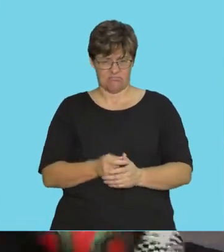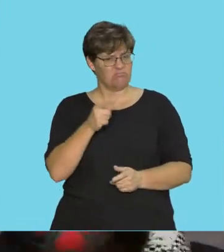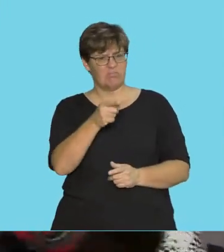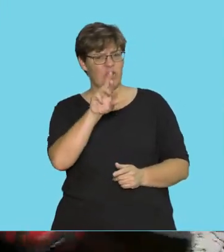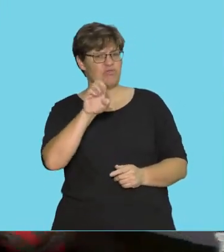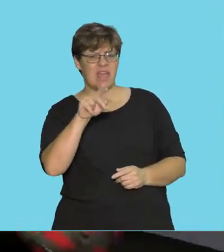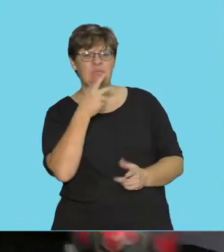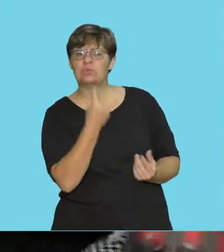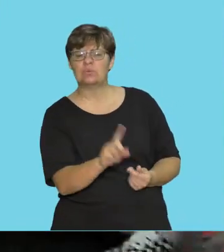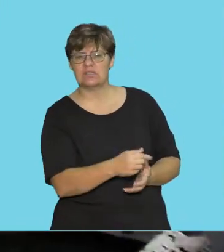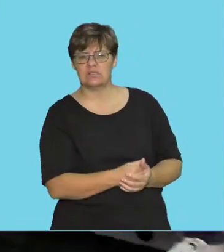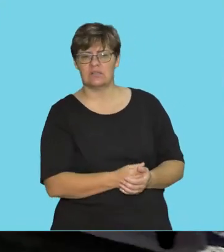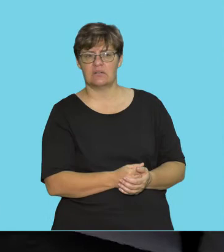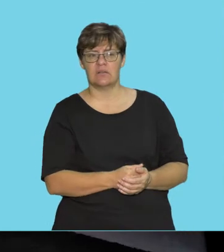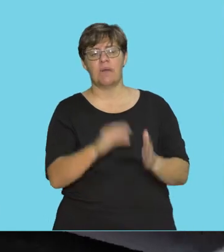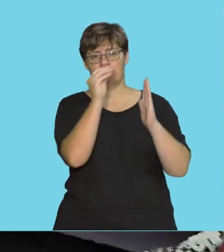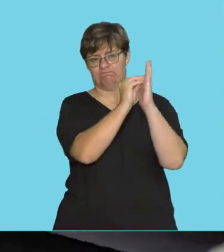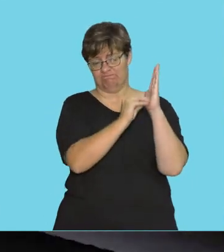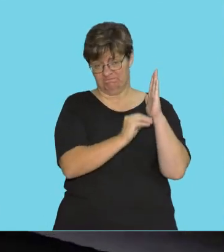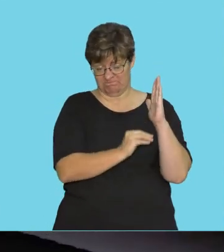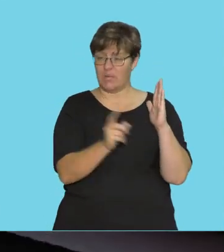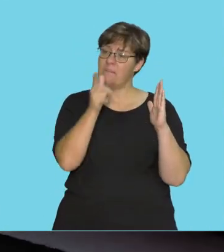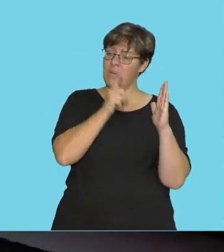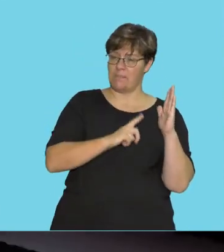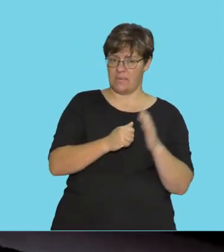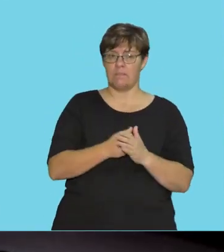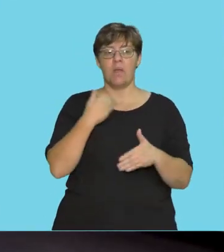What are you doing there, Renee? I'm taking notes